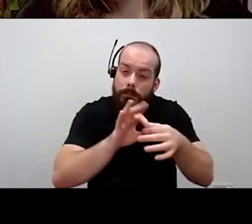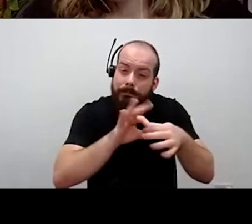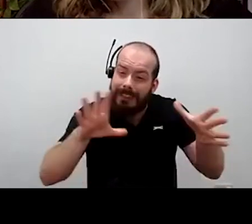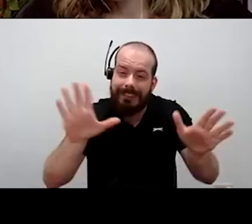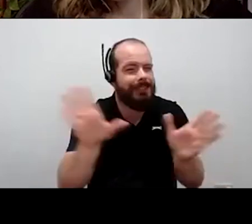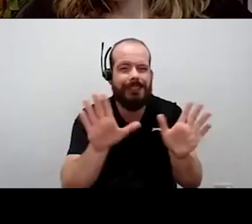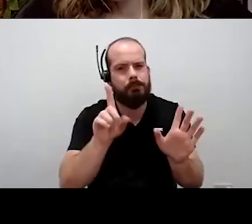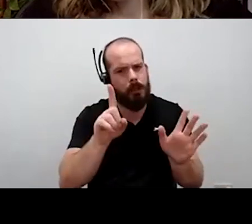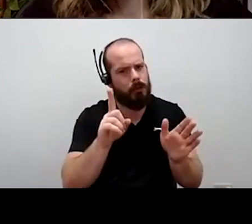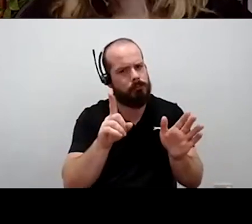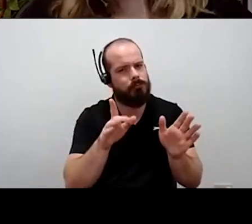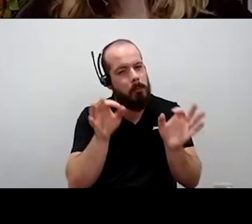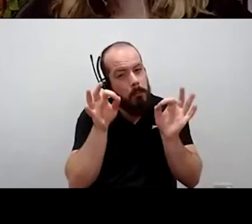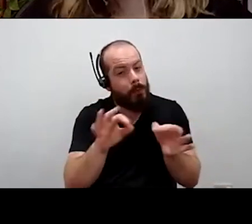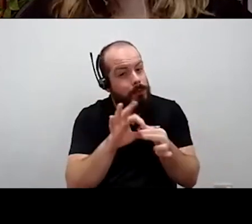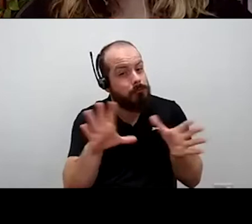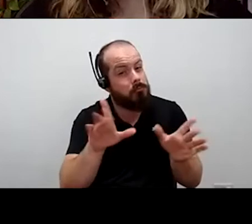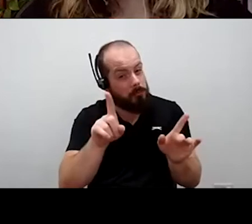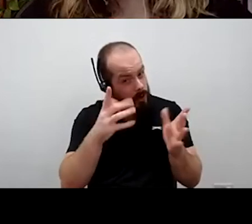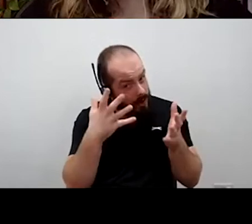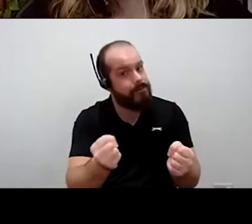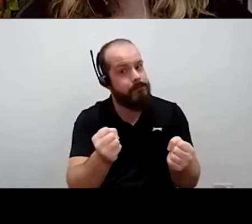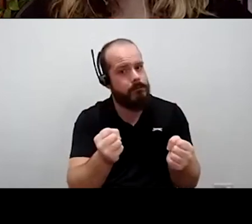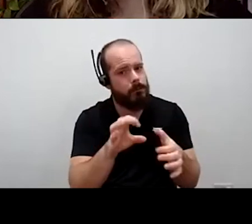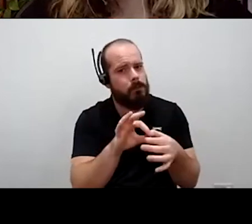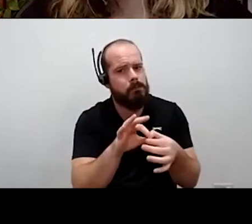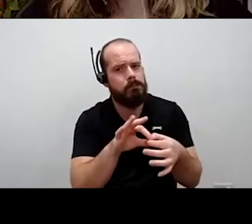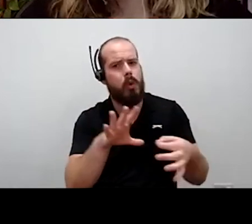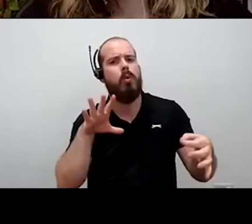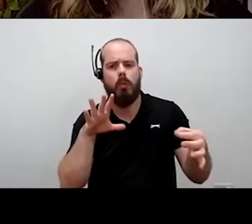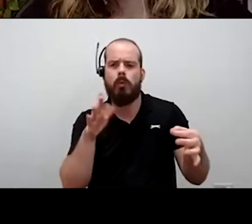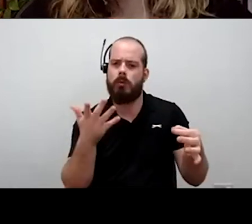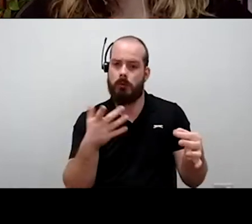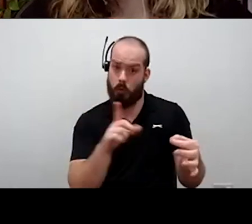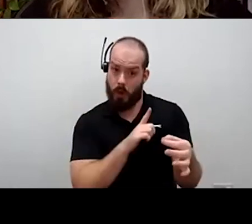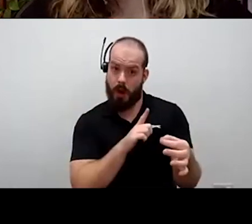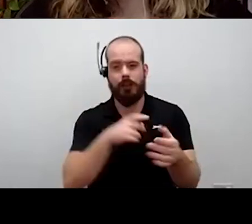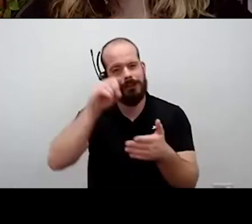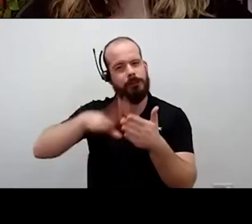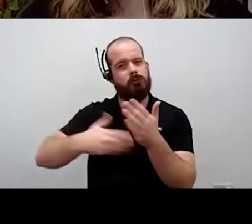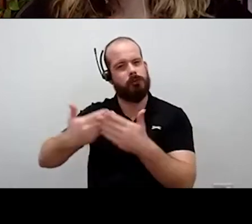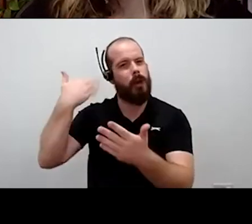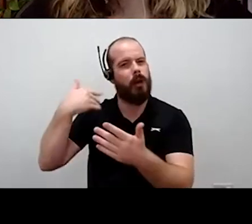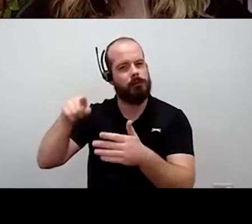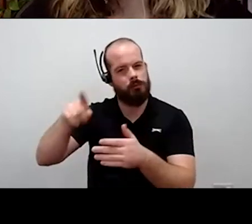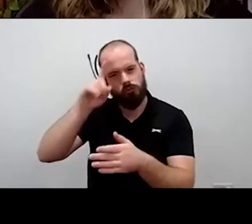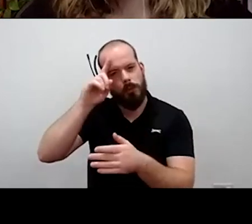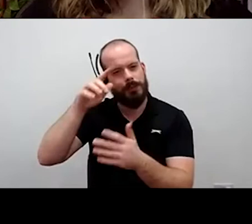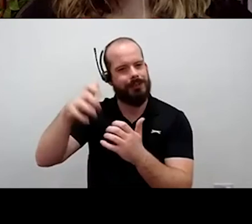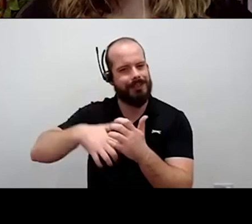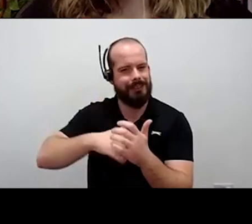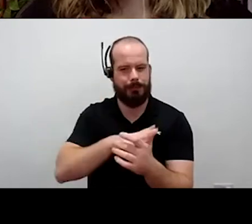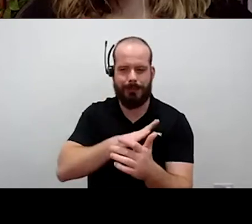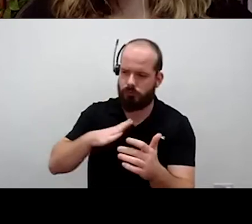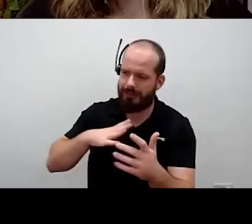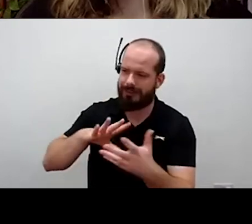That would never have happened without that experience. So that's, again, the importance of democracy. To get out of something that deeply entrenched takes